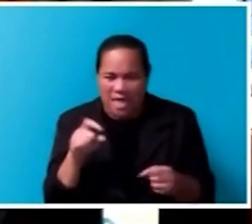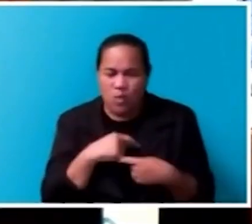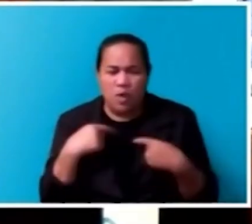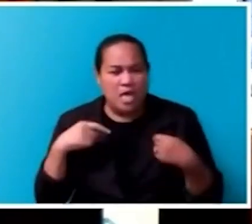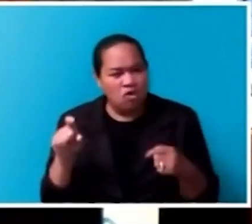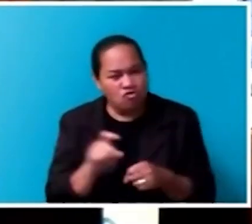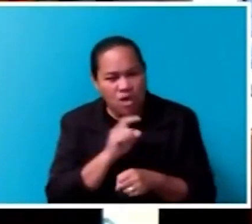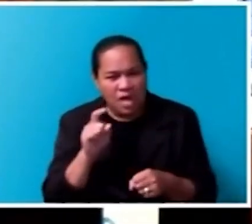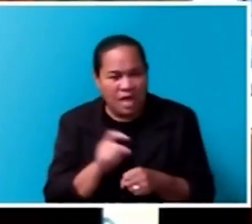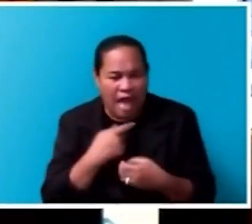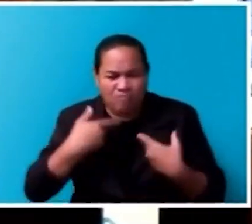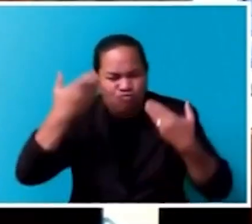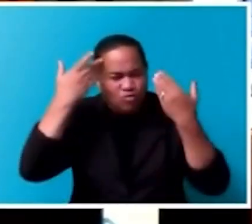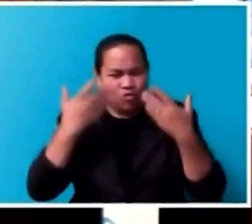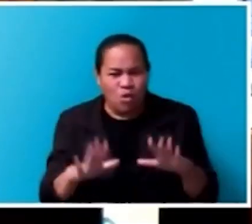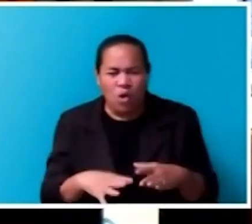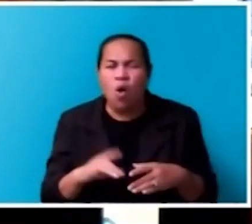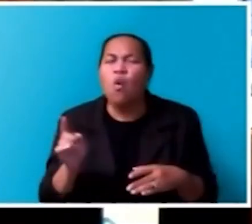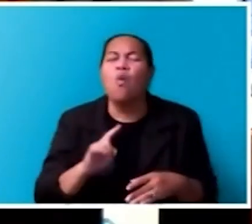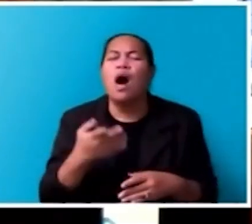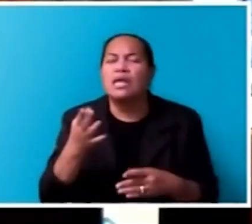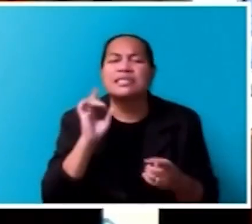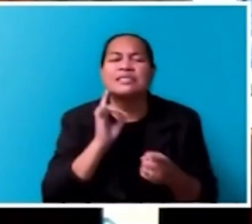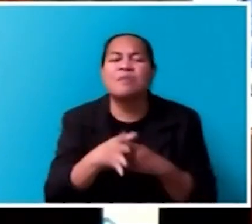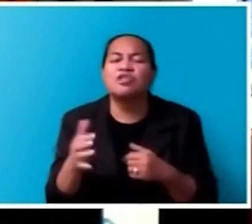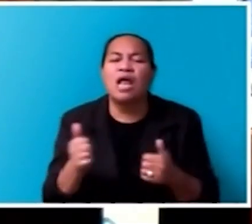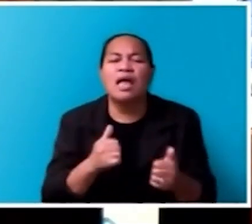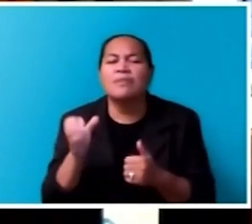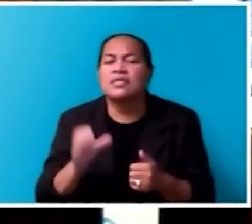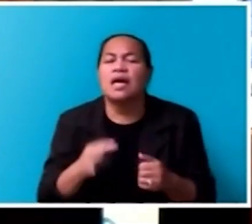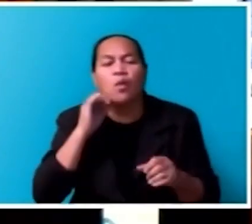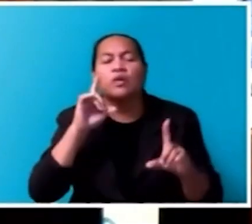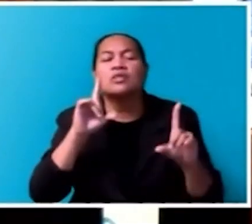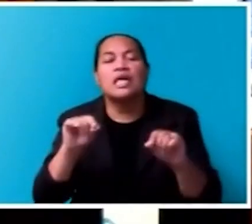further. I really don't know what the special administrators are doing.